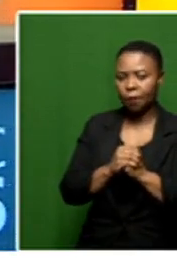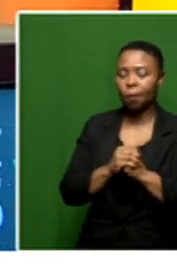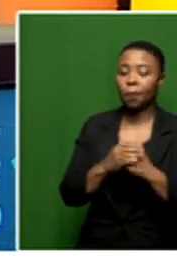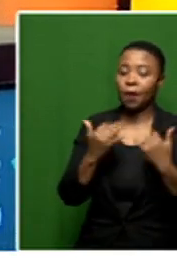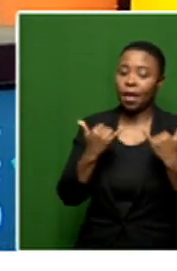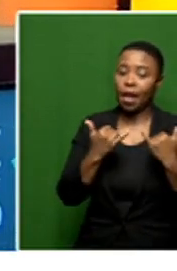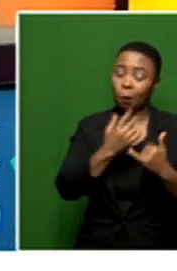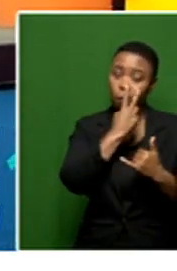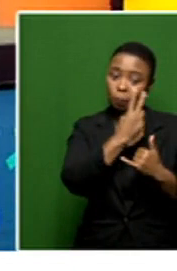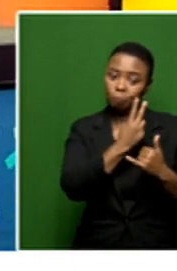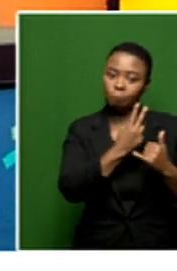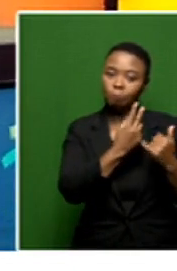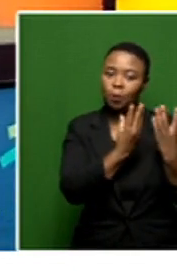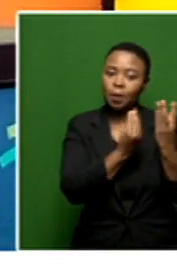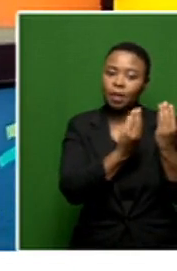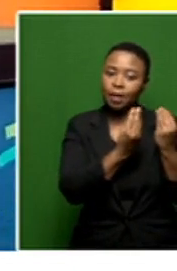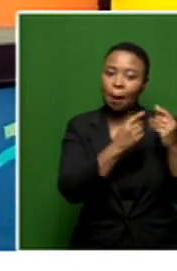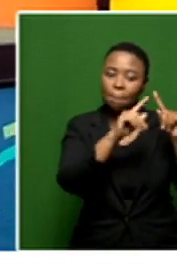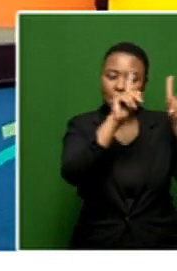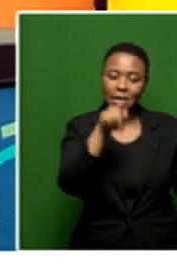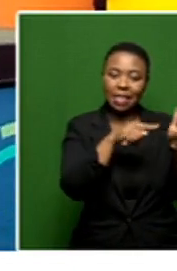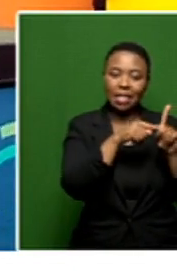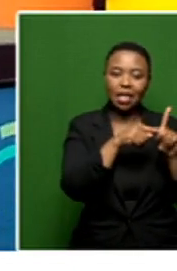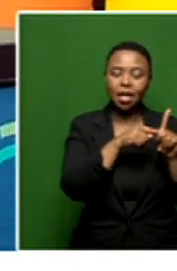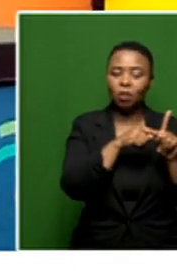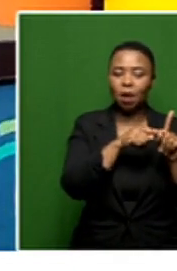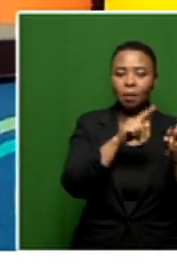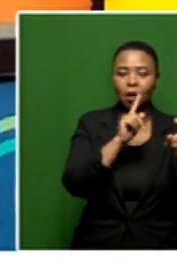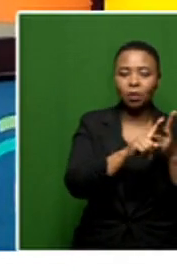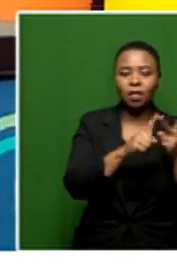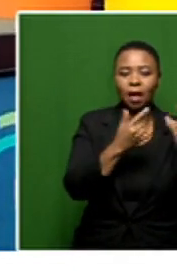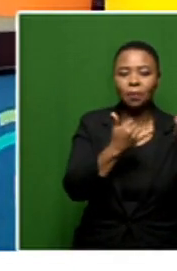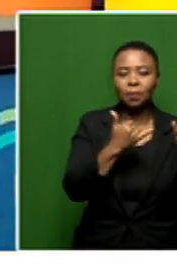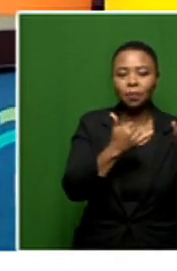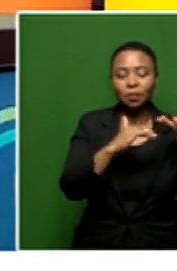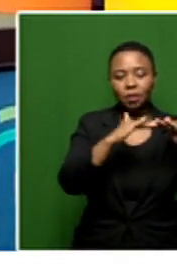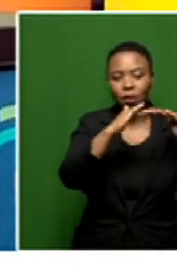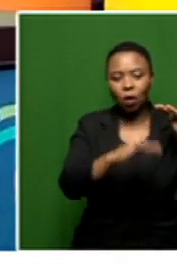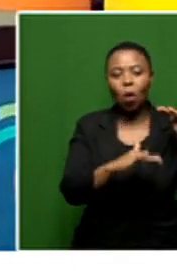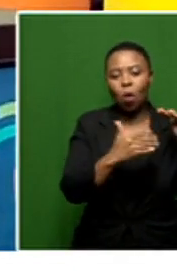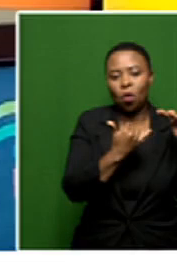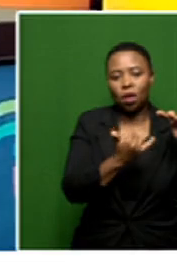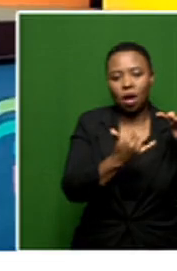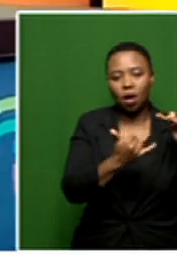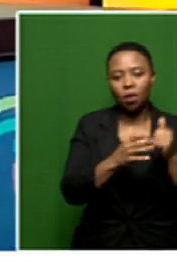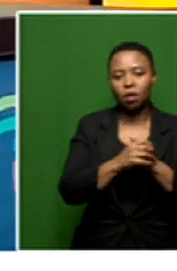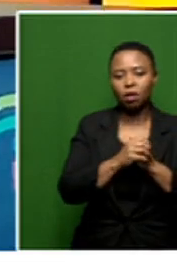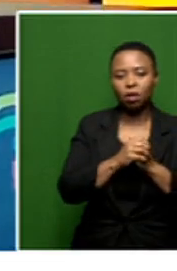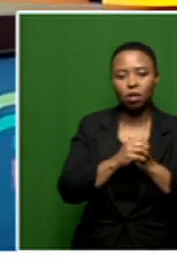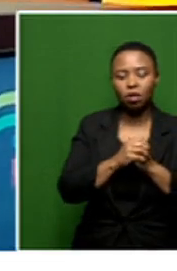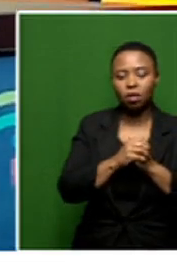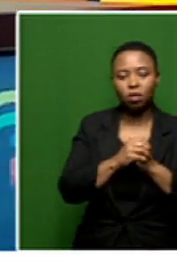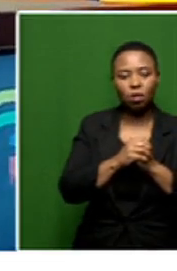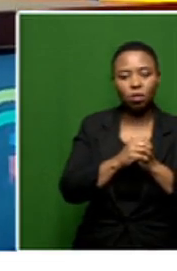at the numbers, as I was saying to Amil, even though they are still low, generally speaking, we haven't even gotten to the halfway